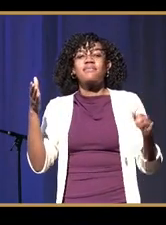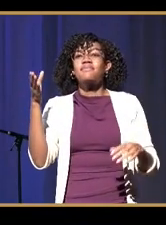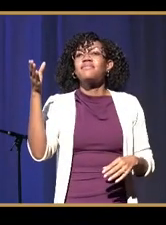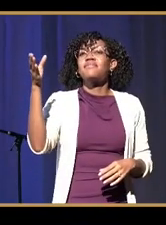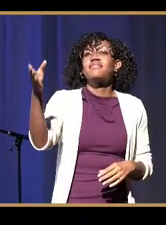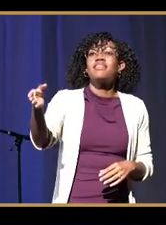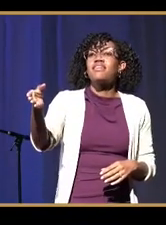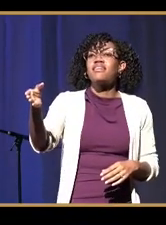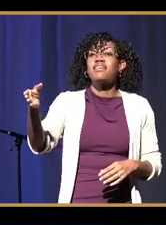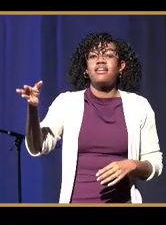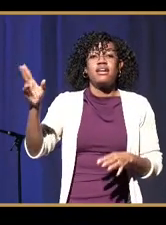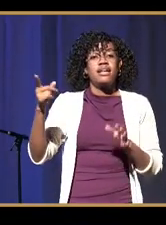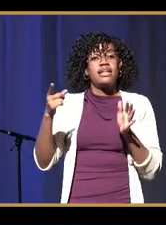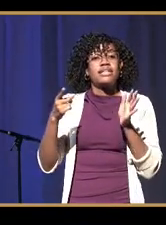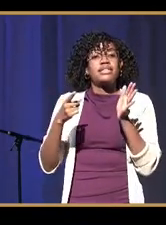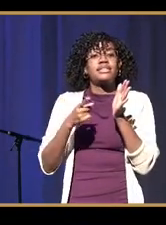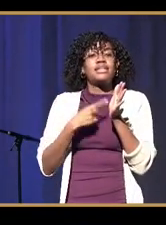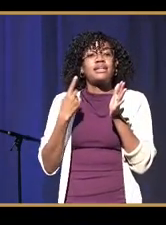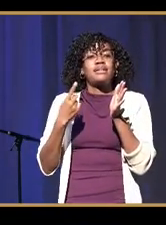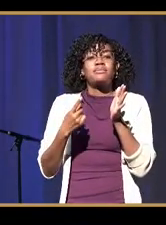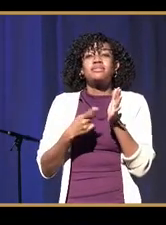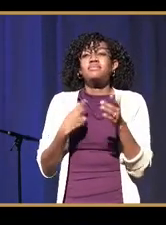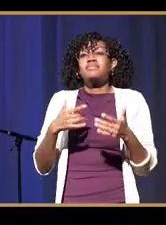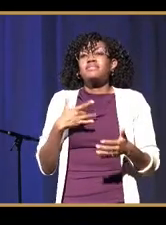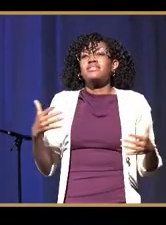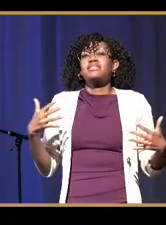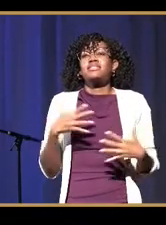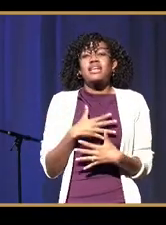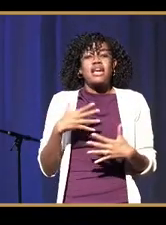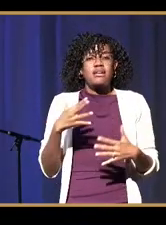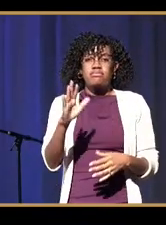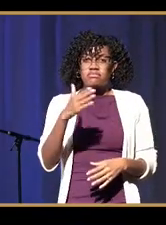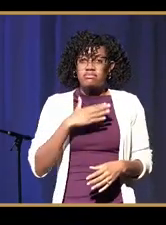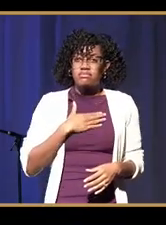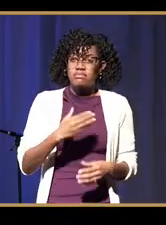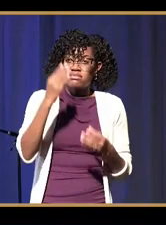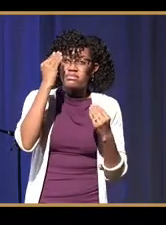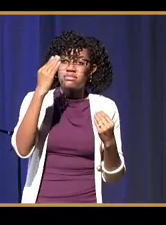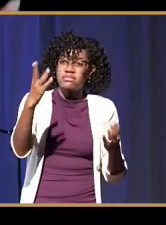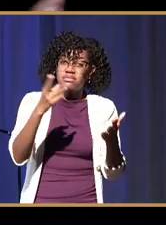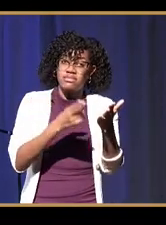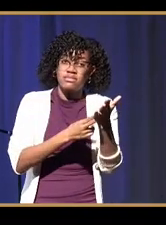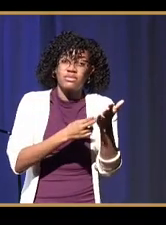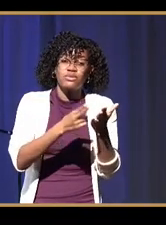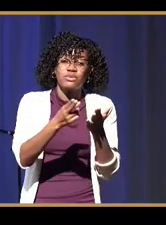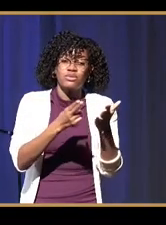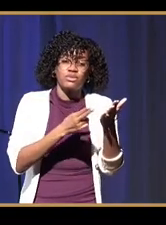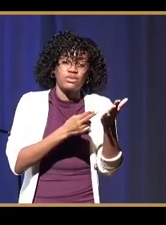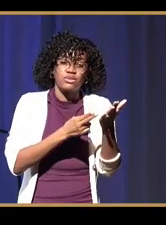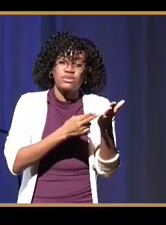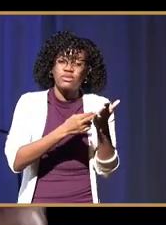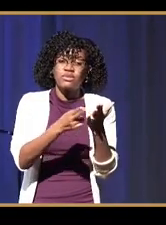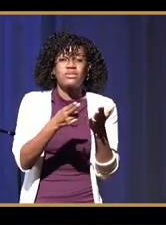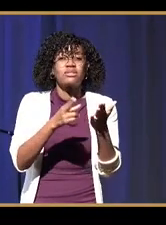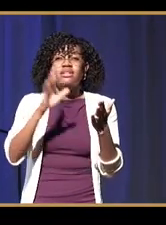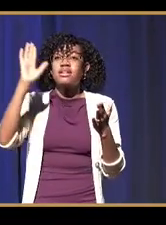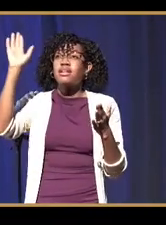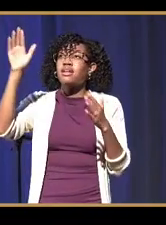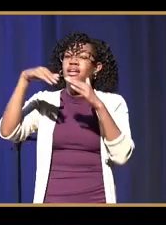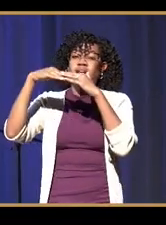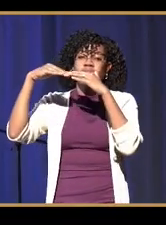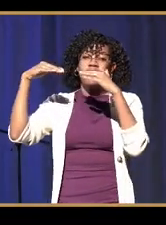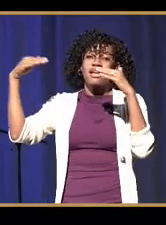times when I got scared. Gotta tell you the truth, but I held on